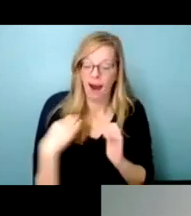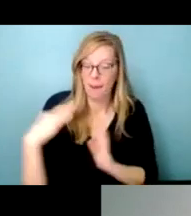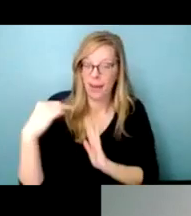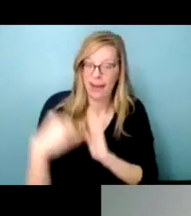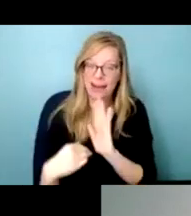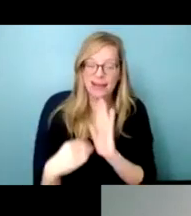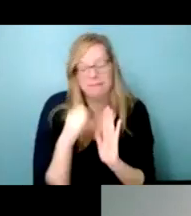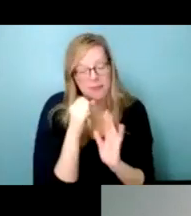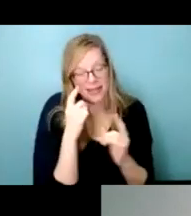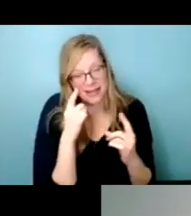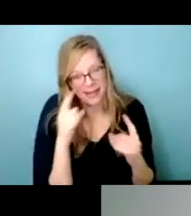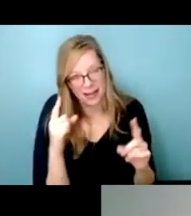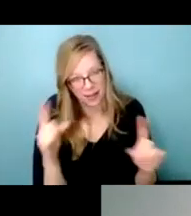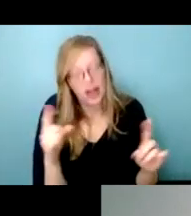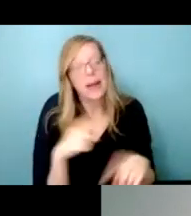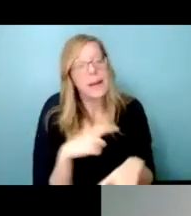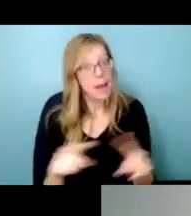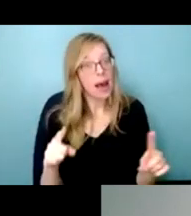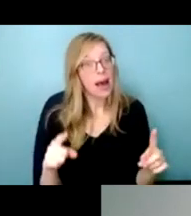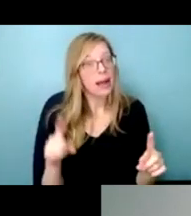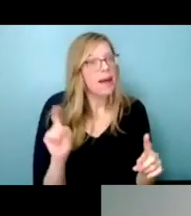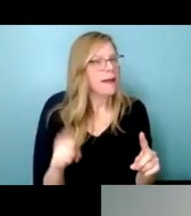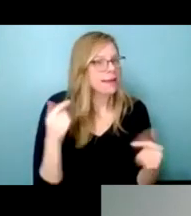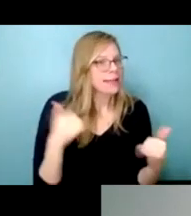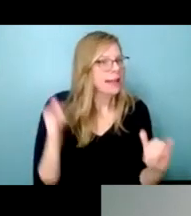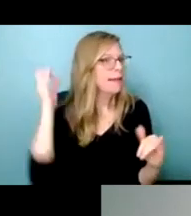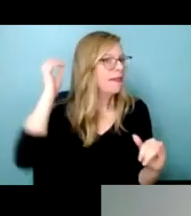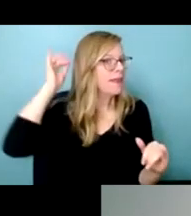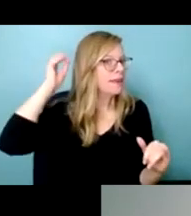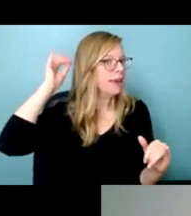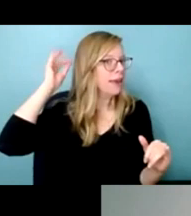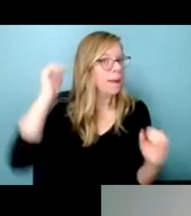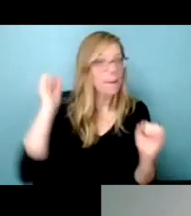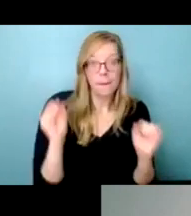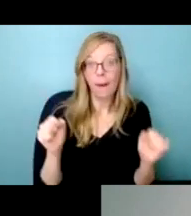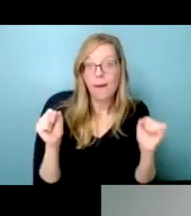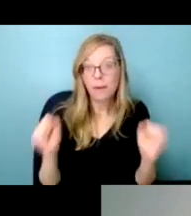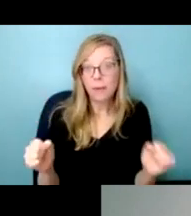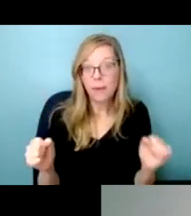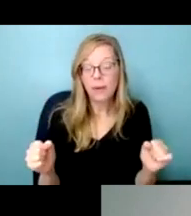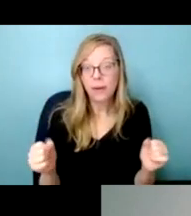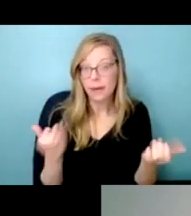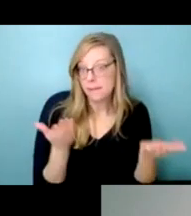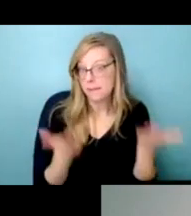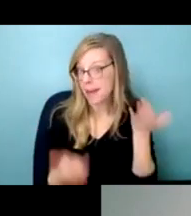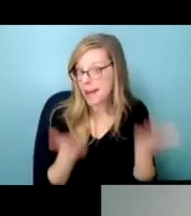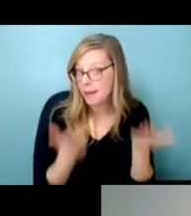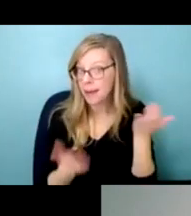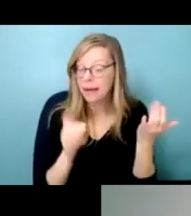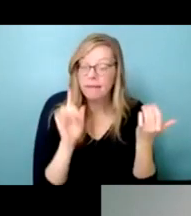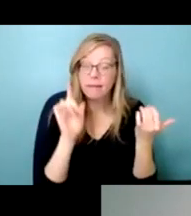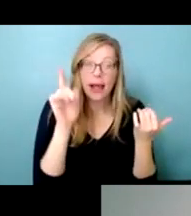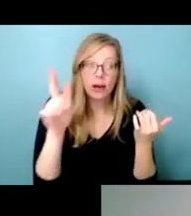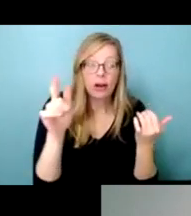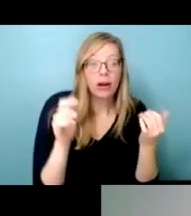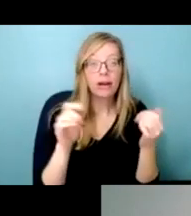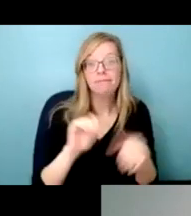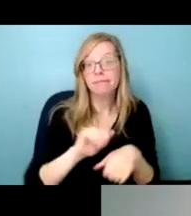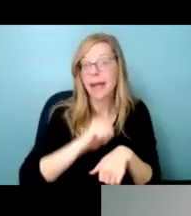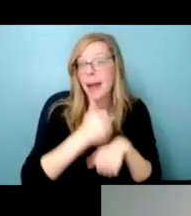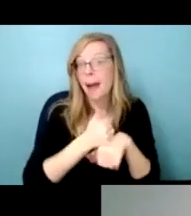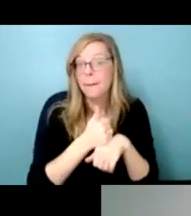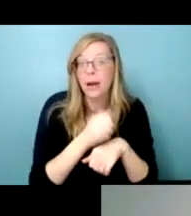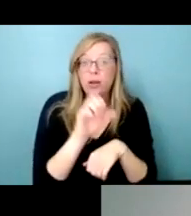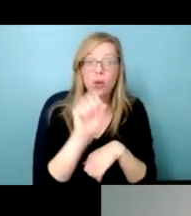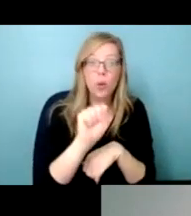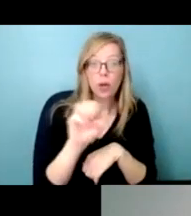So it's in our back of our minds for our board that you know, maybe doing a social enterprise is another way to do something